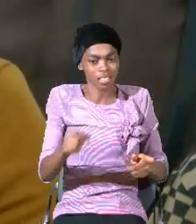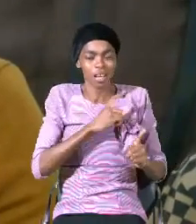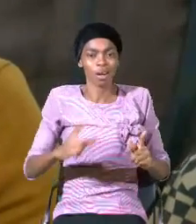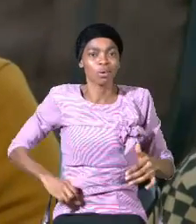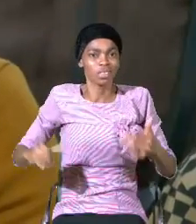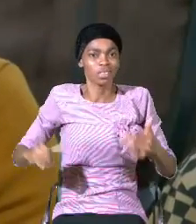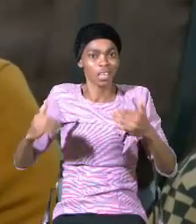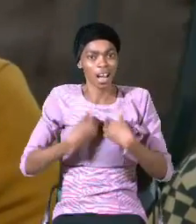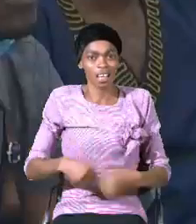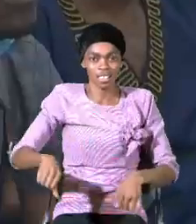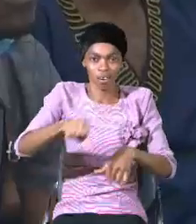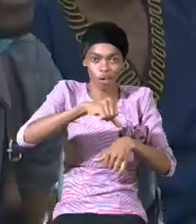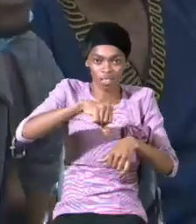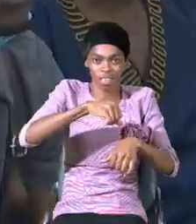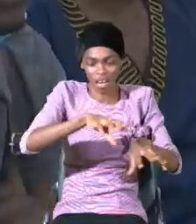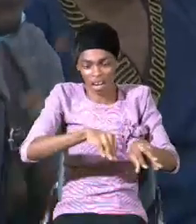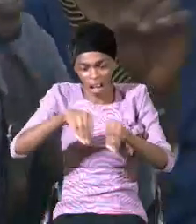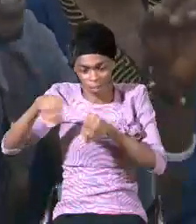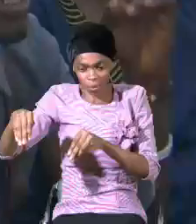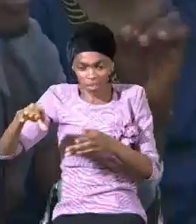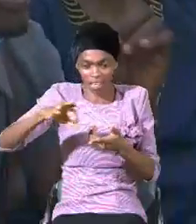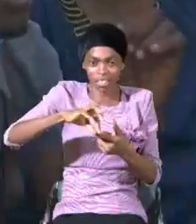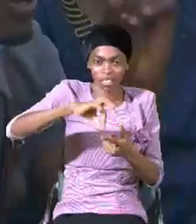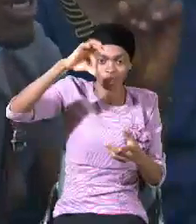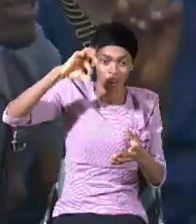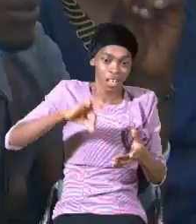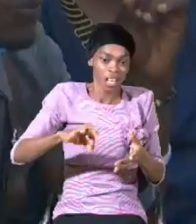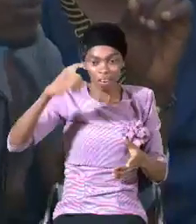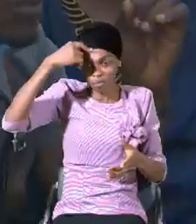has ordained for me.